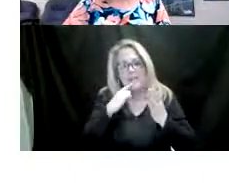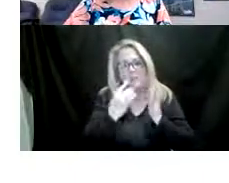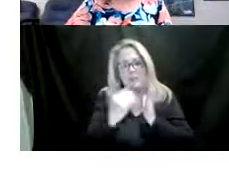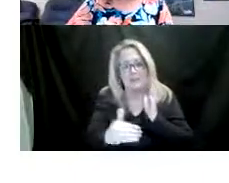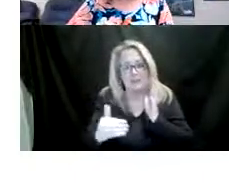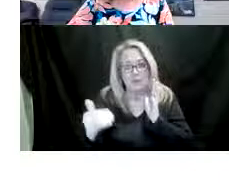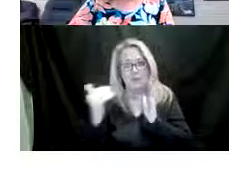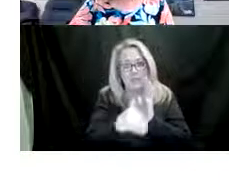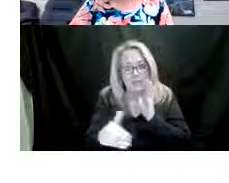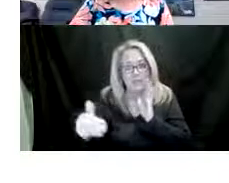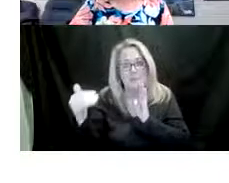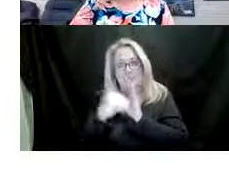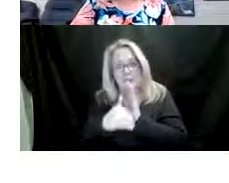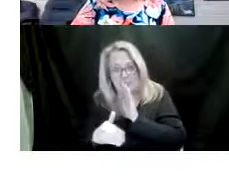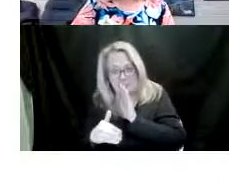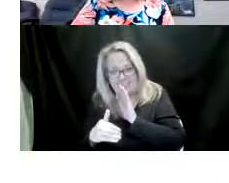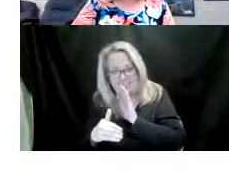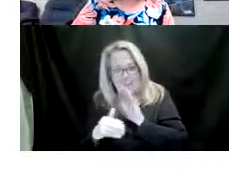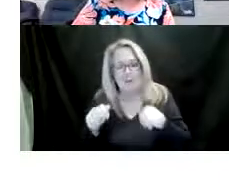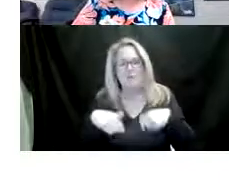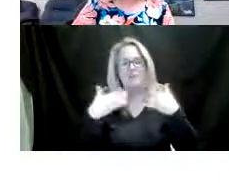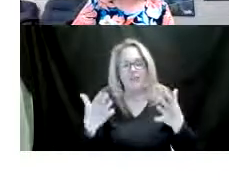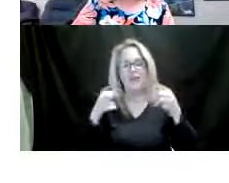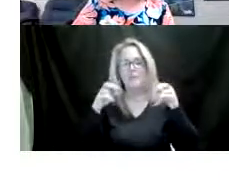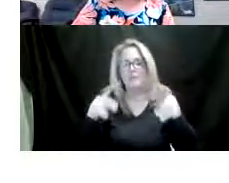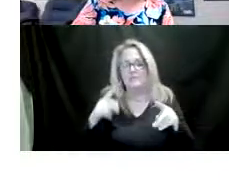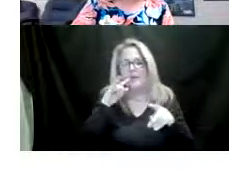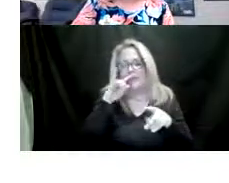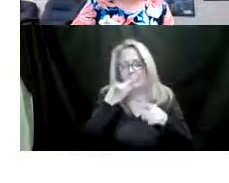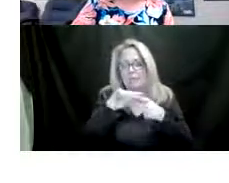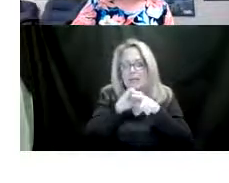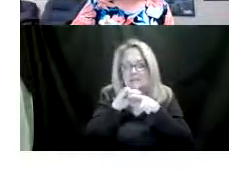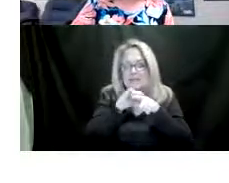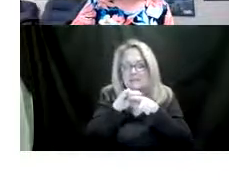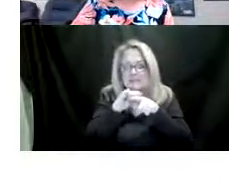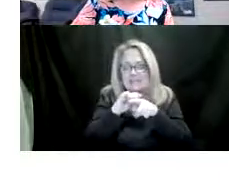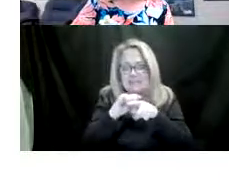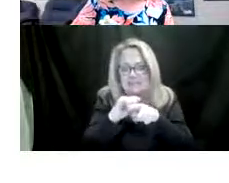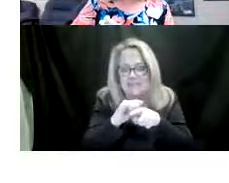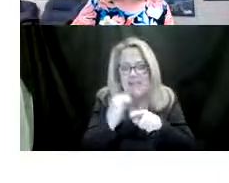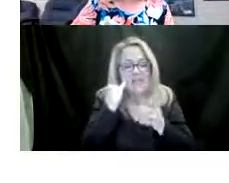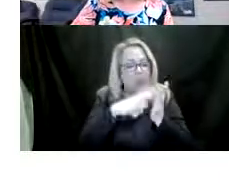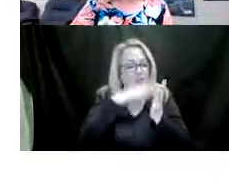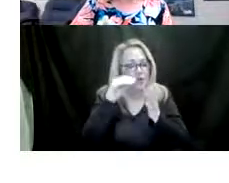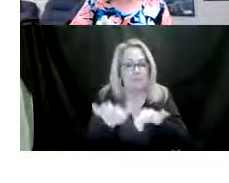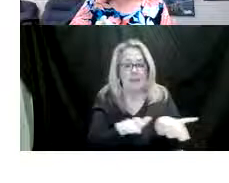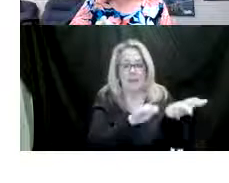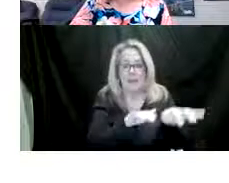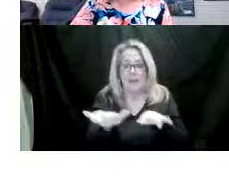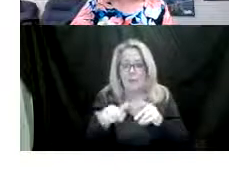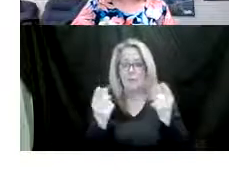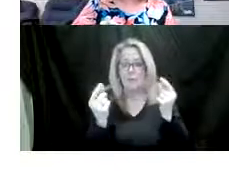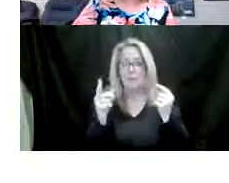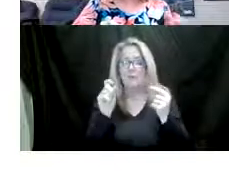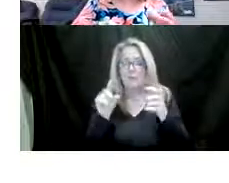repetition, repetition, providing opportunities for kids to practice. If we're learning to play the piano, we have to do it over and over